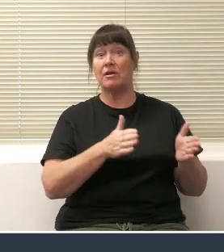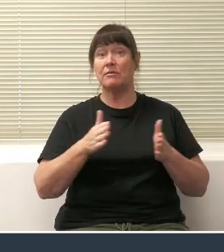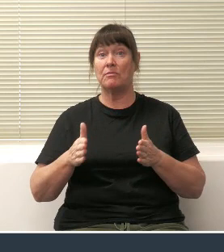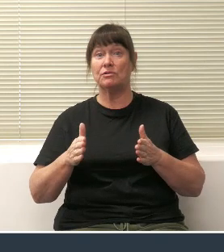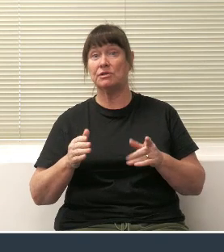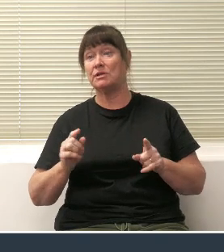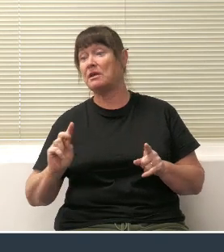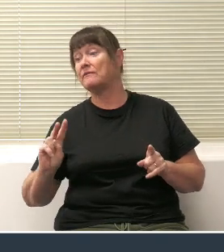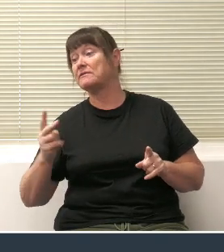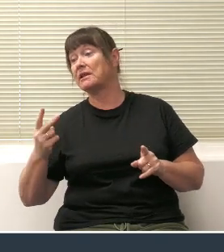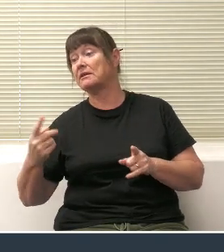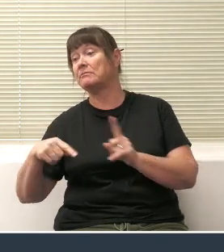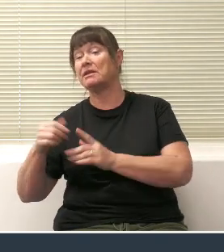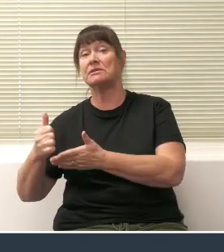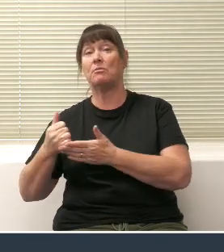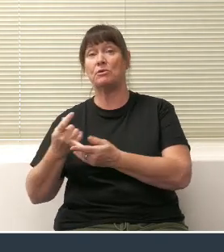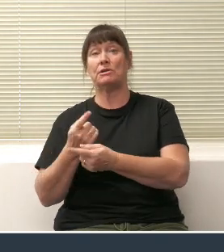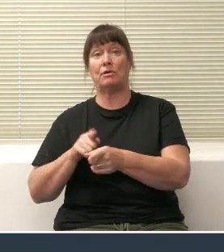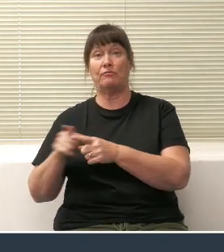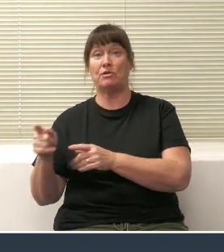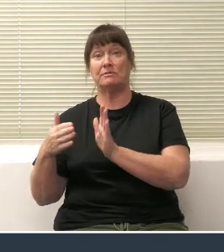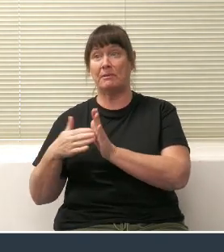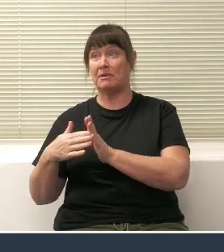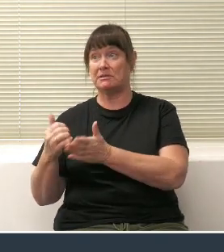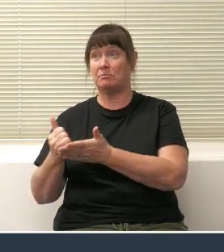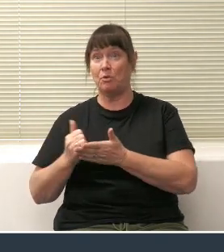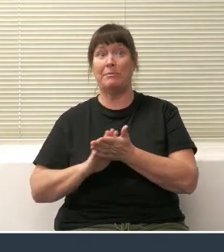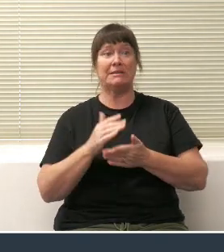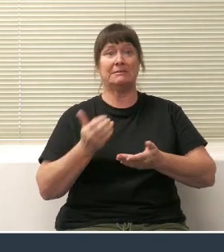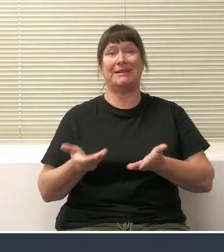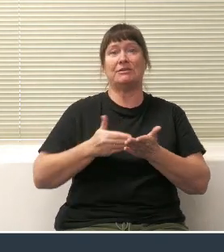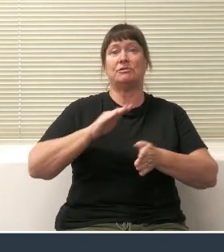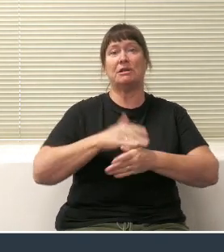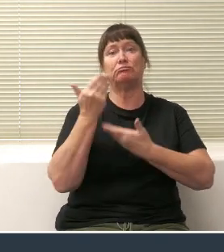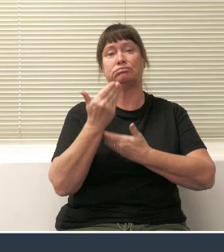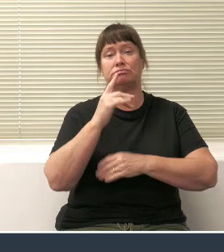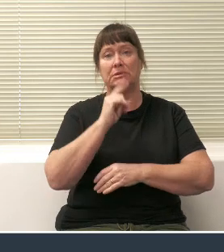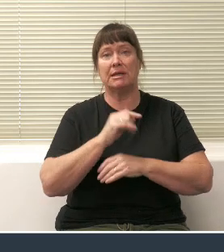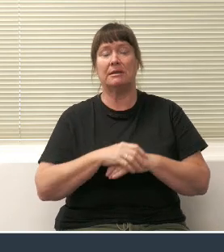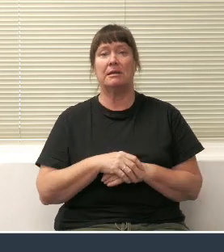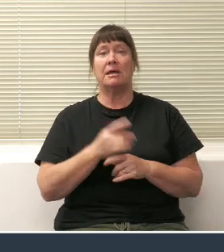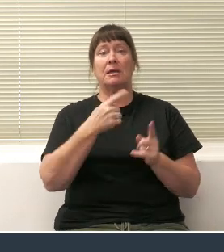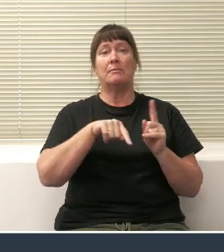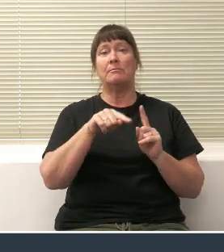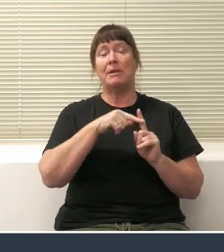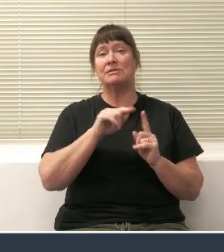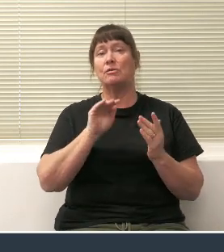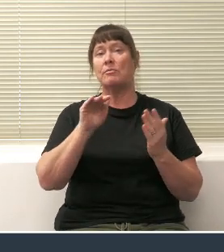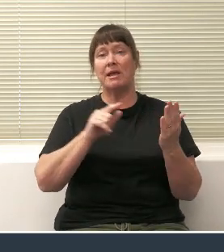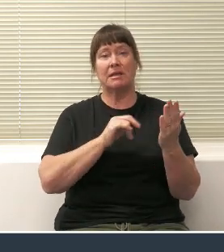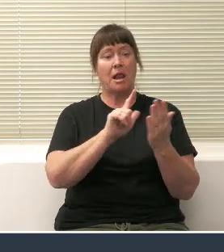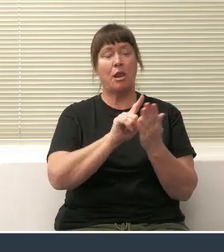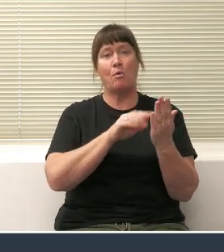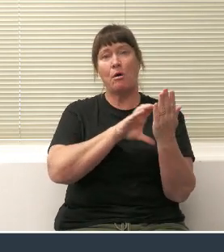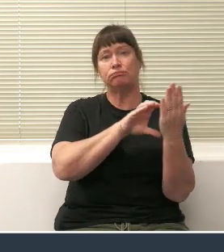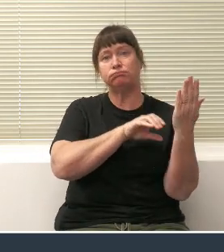moved, seconded, and supported by the majority of the members present. Also, a reminder of Standing Order 21.6 and the limit